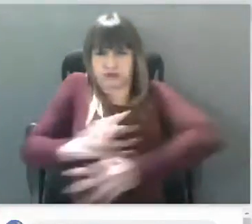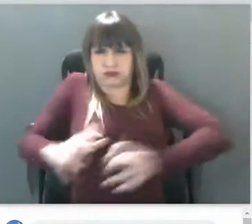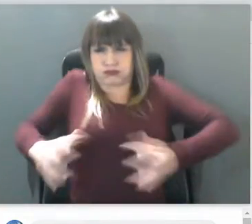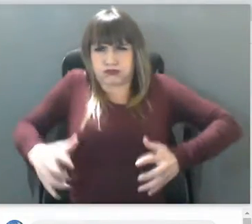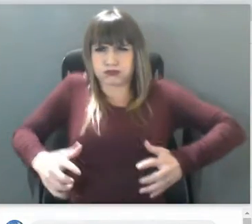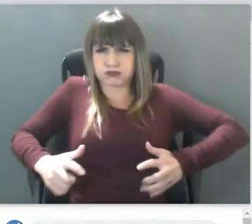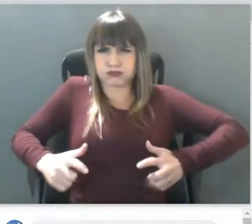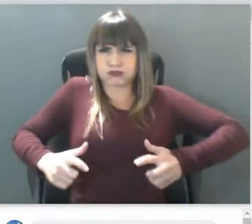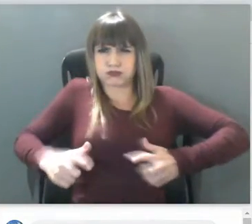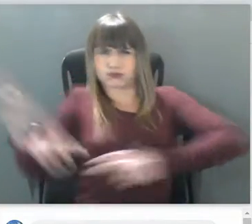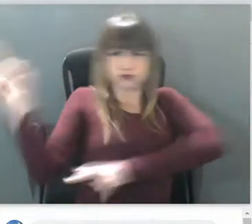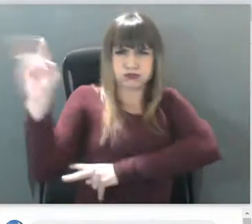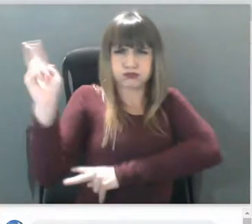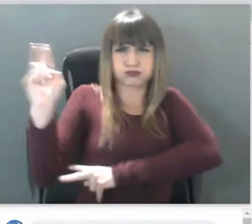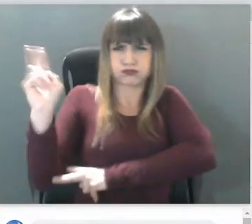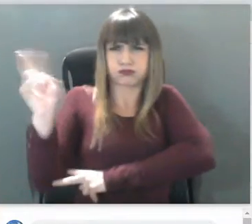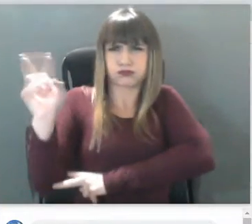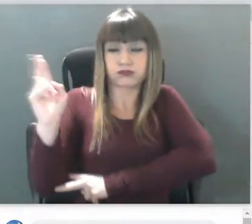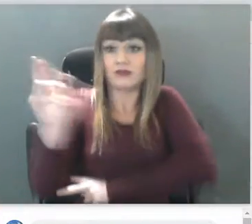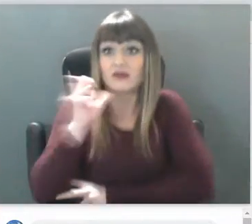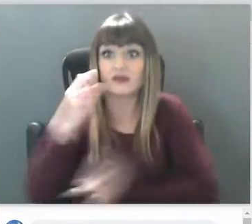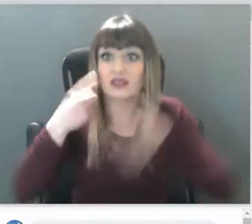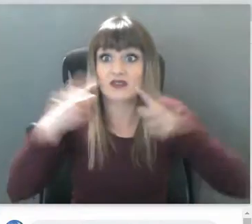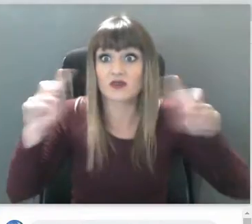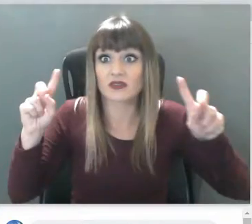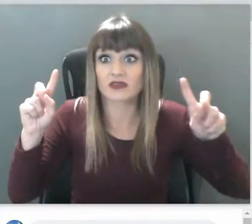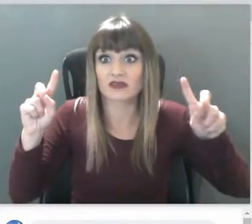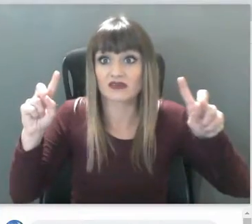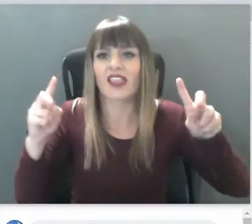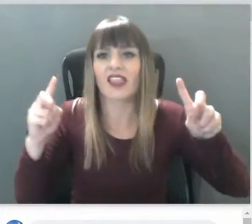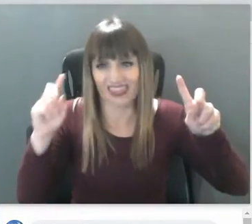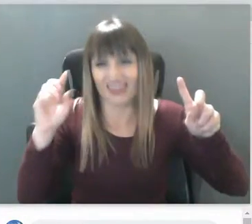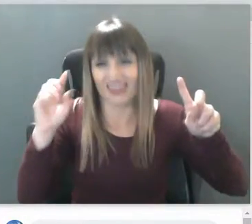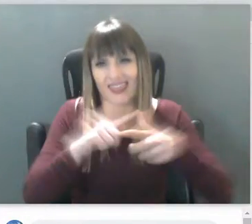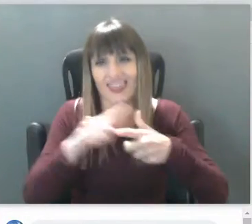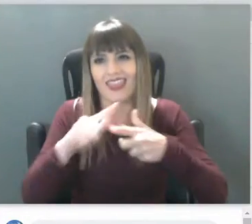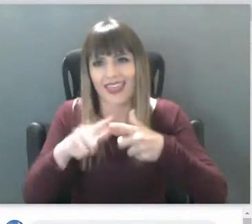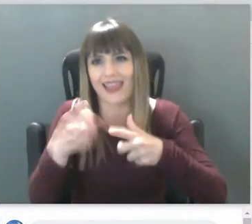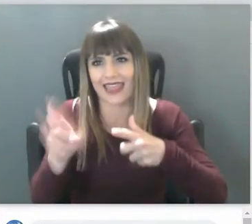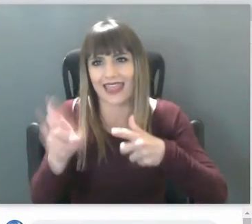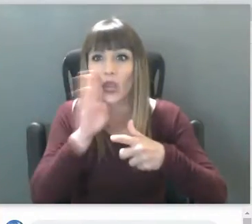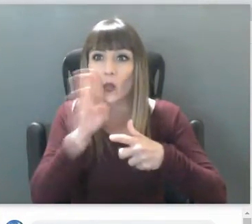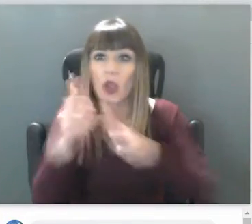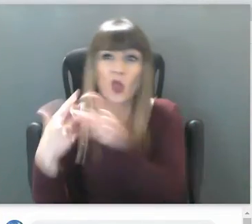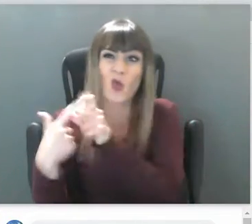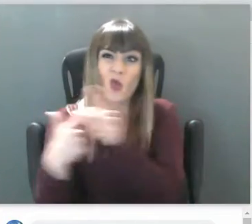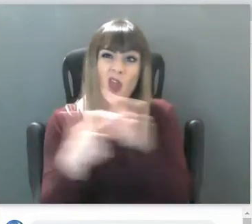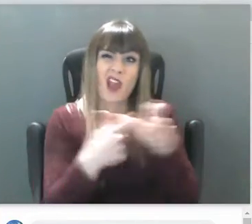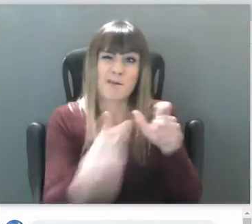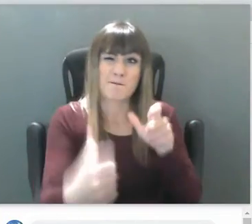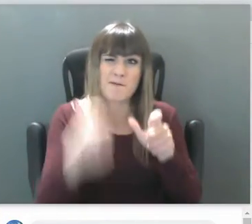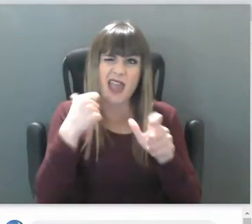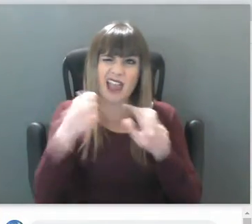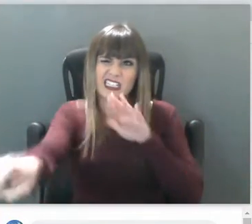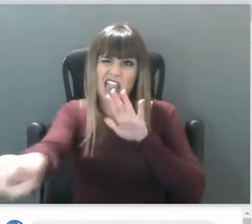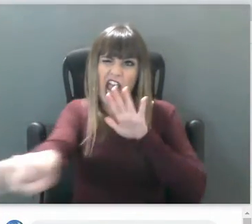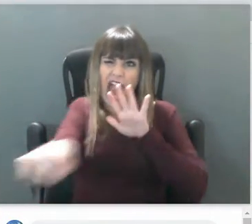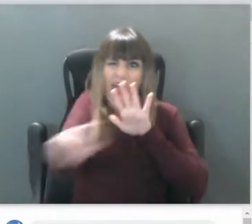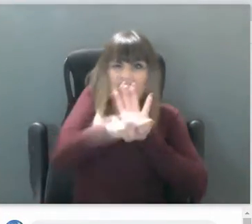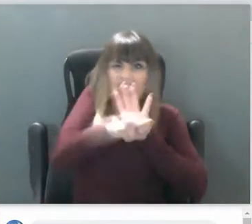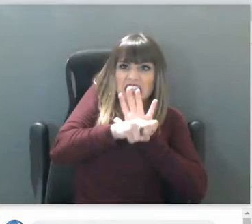that rattling doesn't work, that's when they run backwards into that predator. And these porcupines can run as fast backwards as they